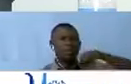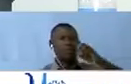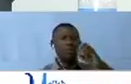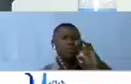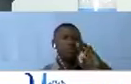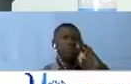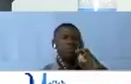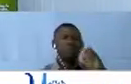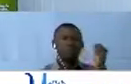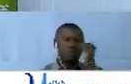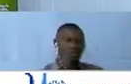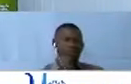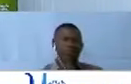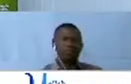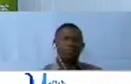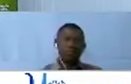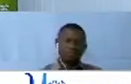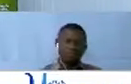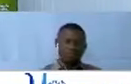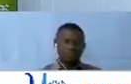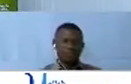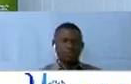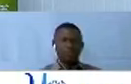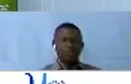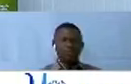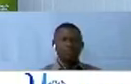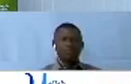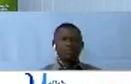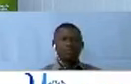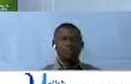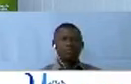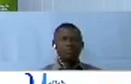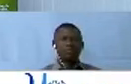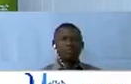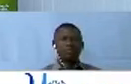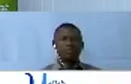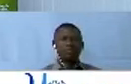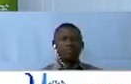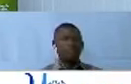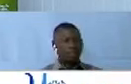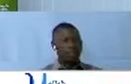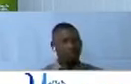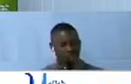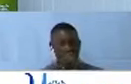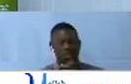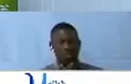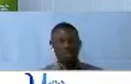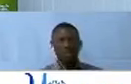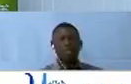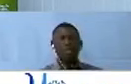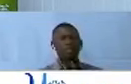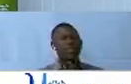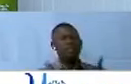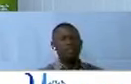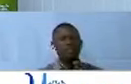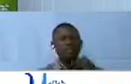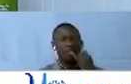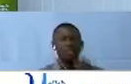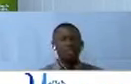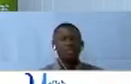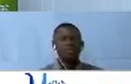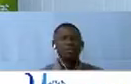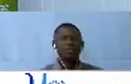I would say here that, the distinctions are the capital crimes and non-capital crimes. Mbembe mfula jang, fatam fanso mbembe jang, wule